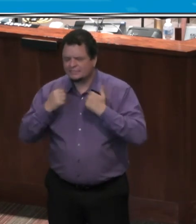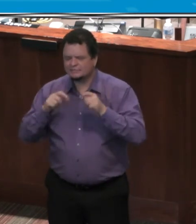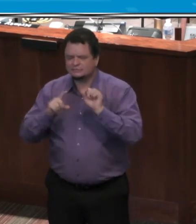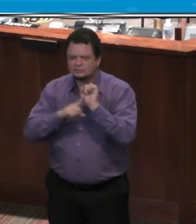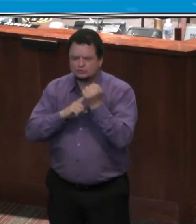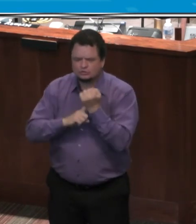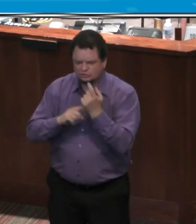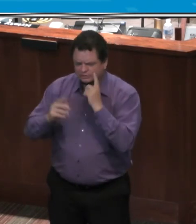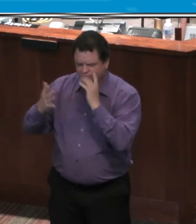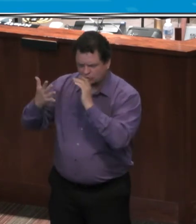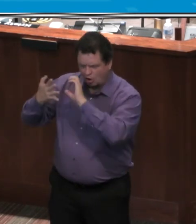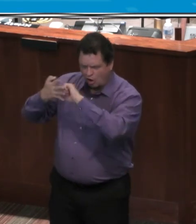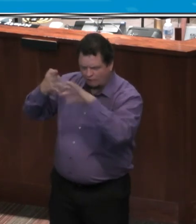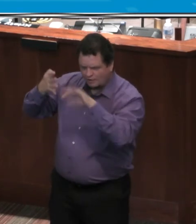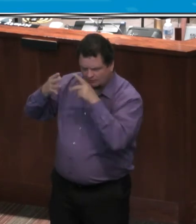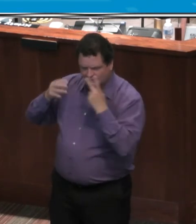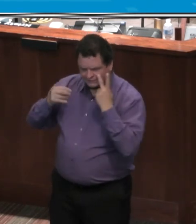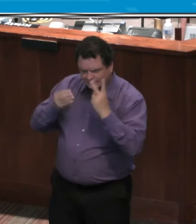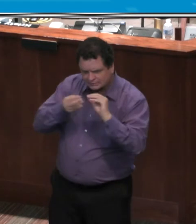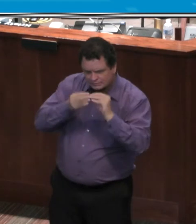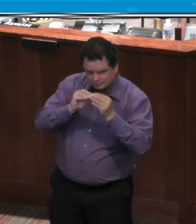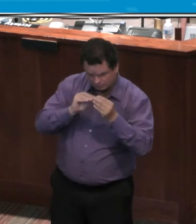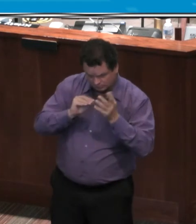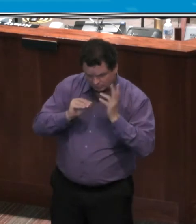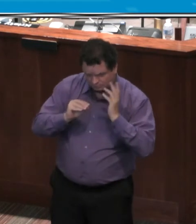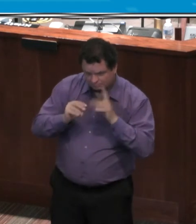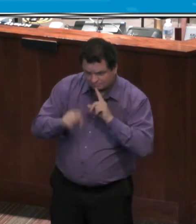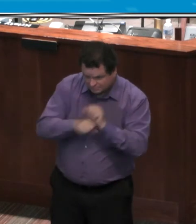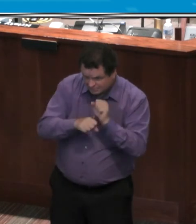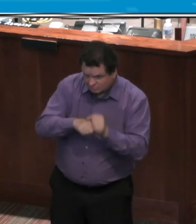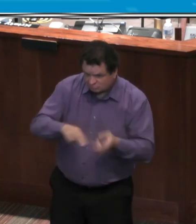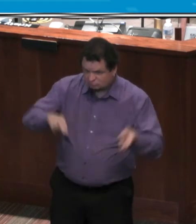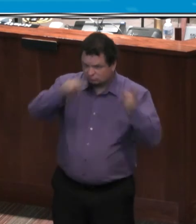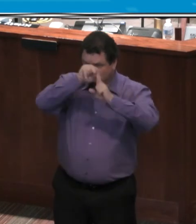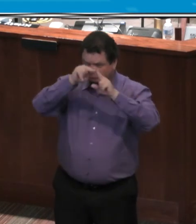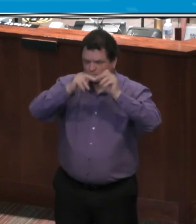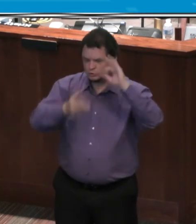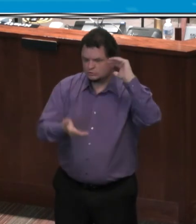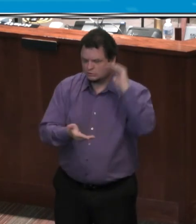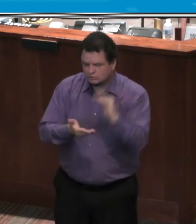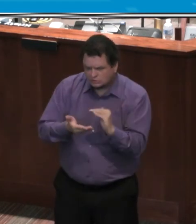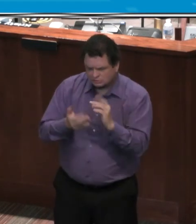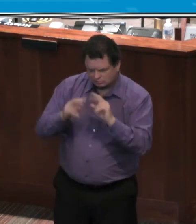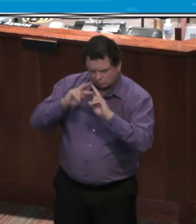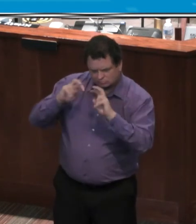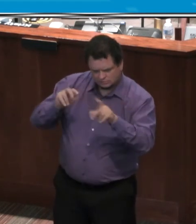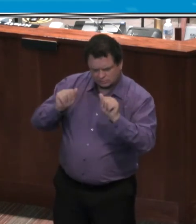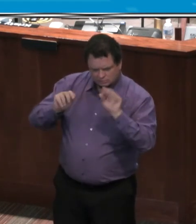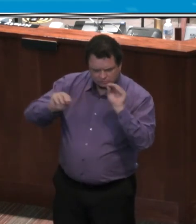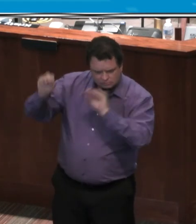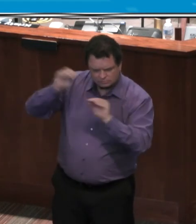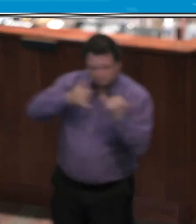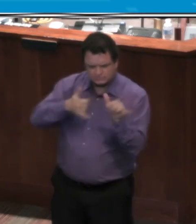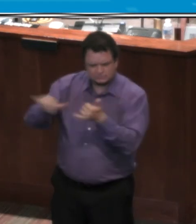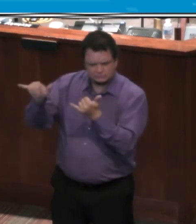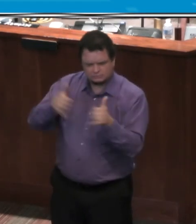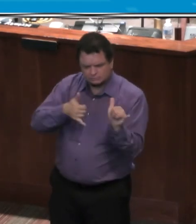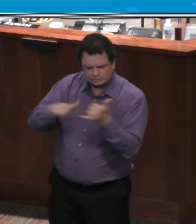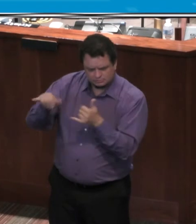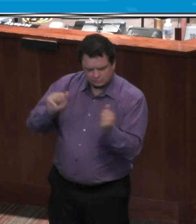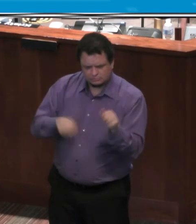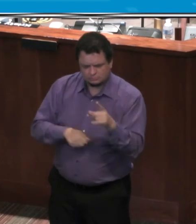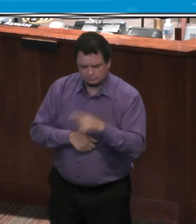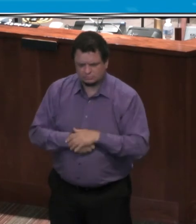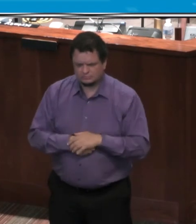look at PCR test results on the maps. This is now looking over all time for PCR test results by zip